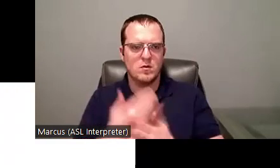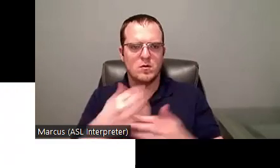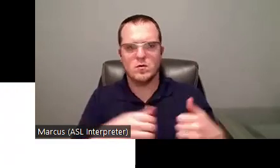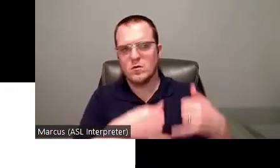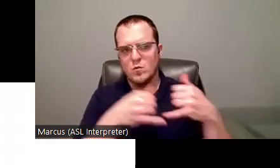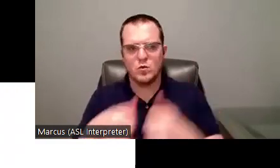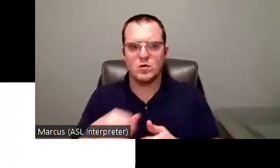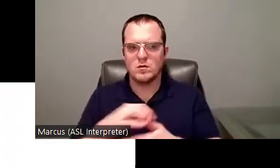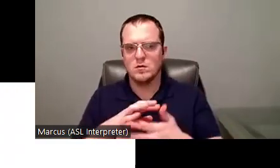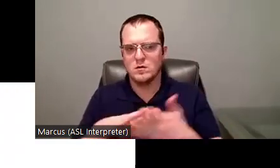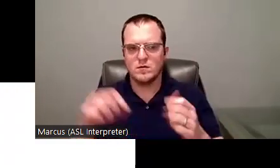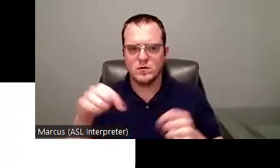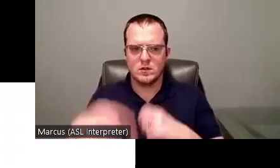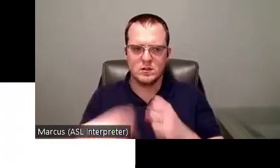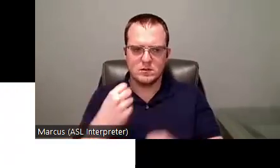were awarded this year